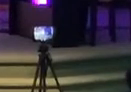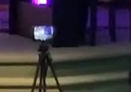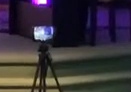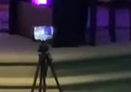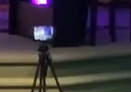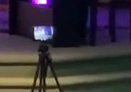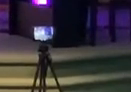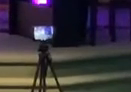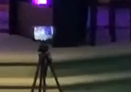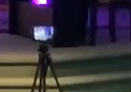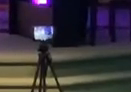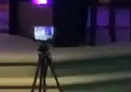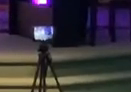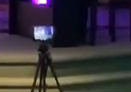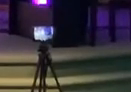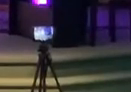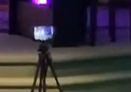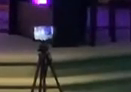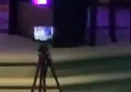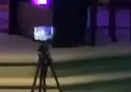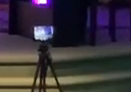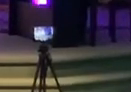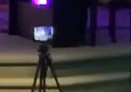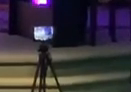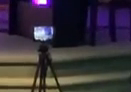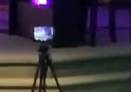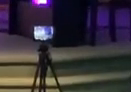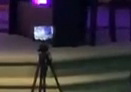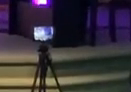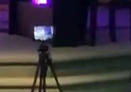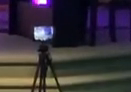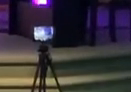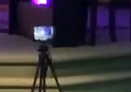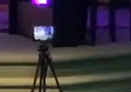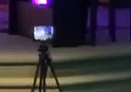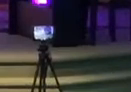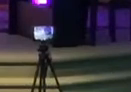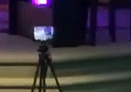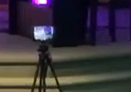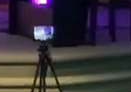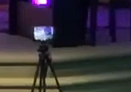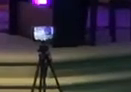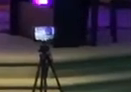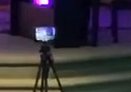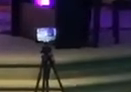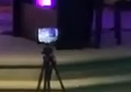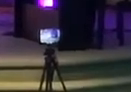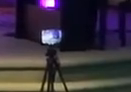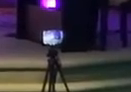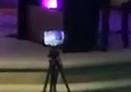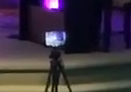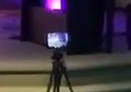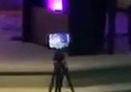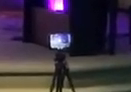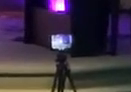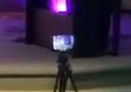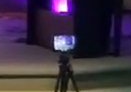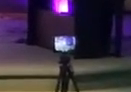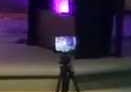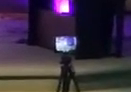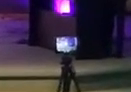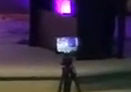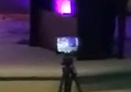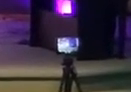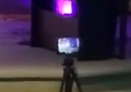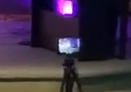heal our hearts, he will cleanse our hands. If we rend our hearts, he will heal our land.